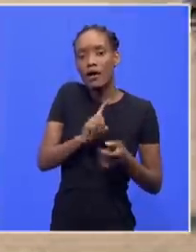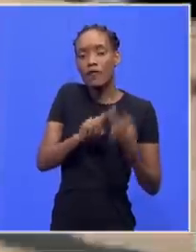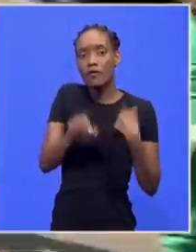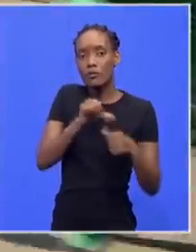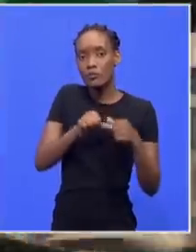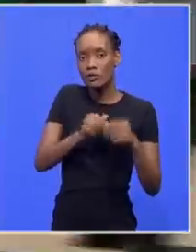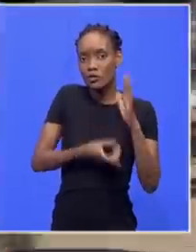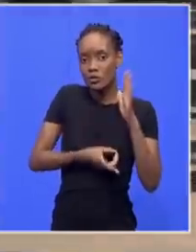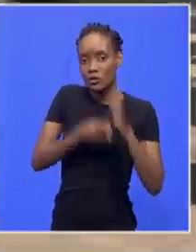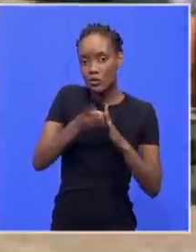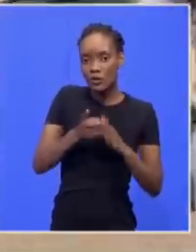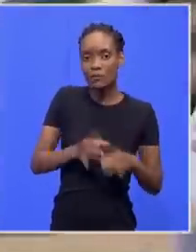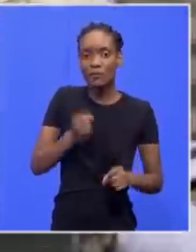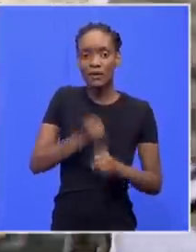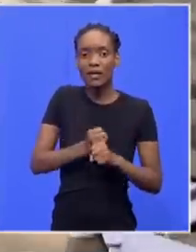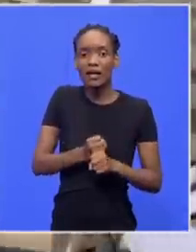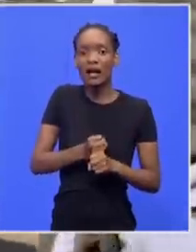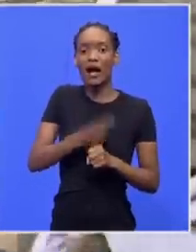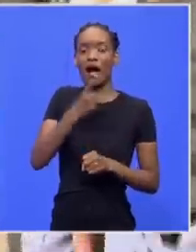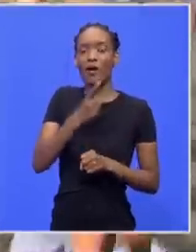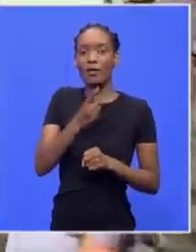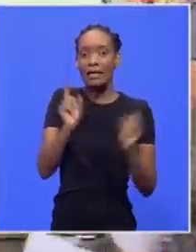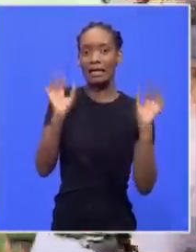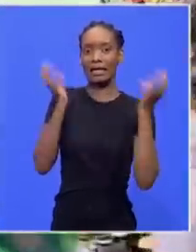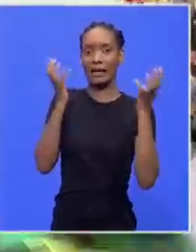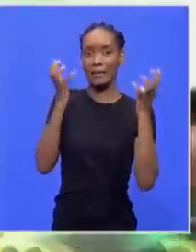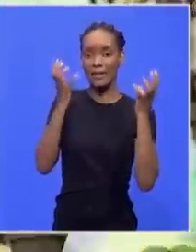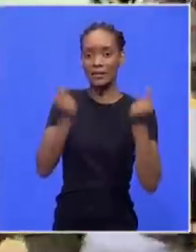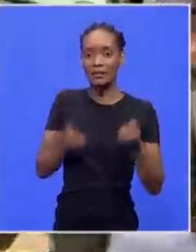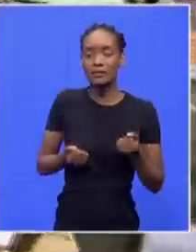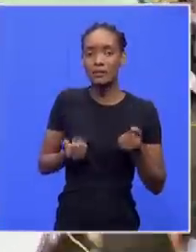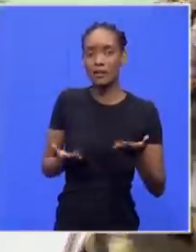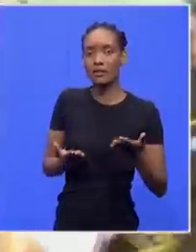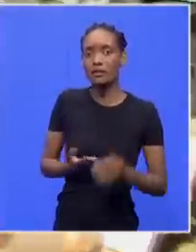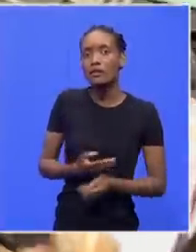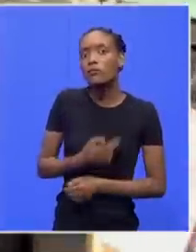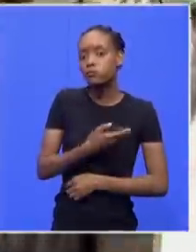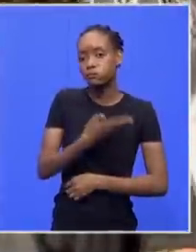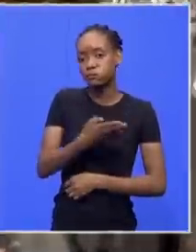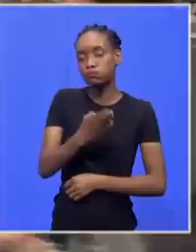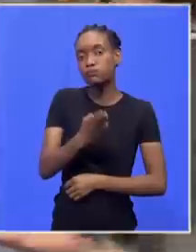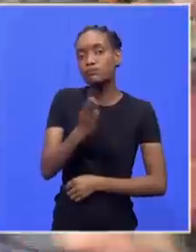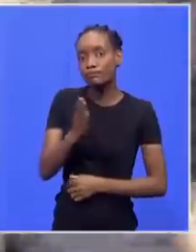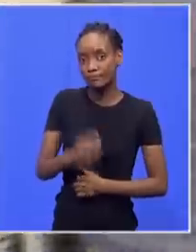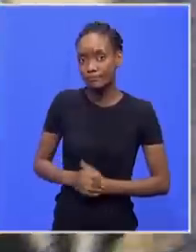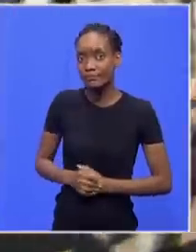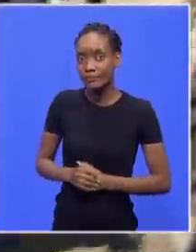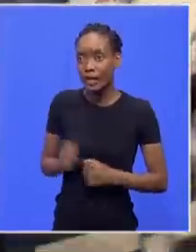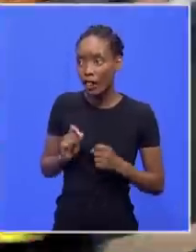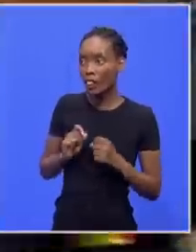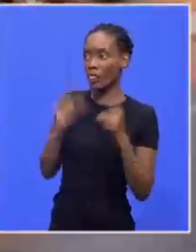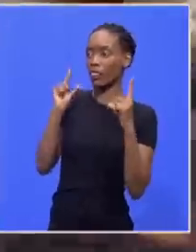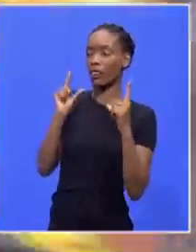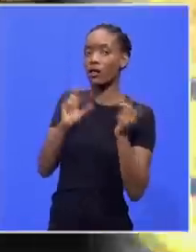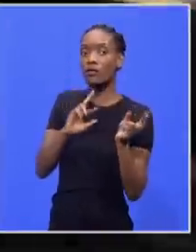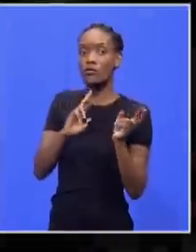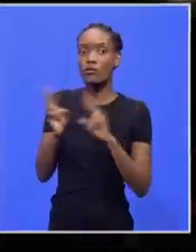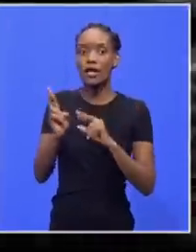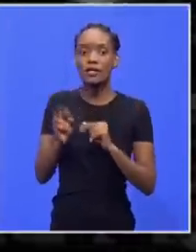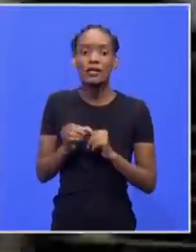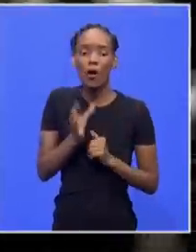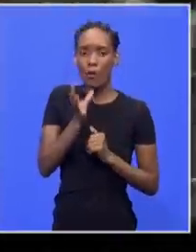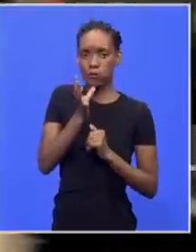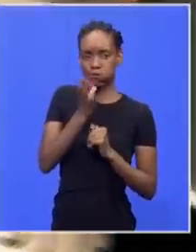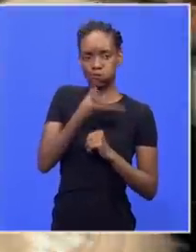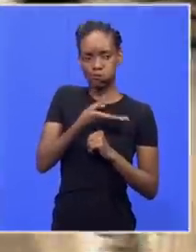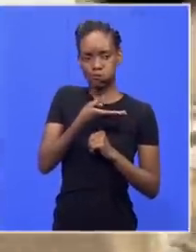Gauteng emergency services are also here on, of course, high alert. There's a lot of them up the road